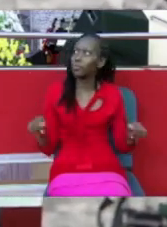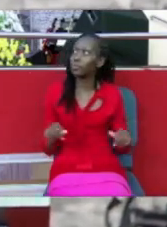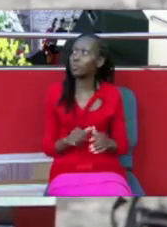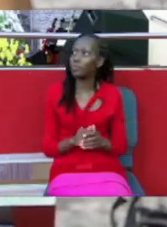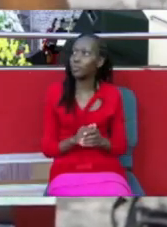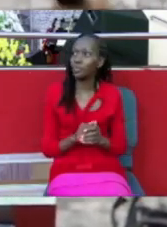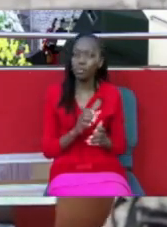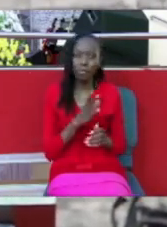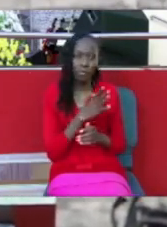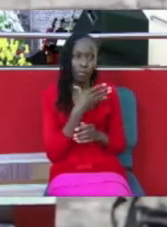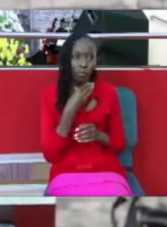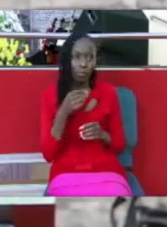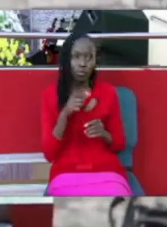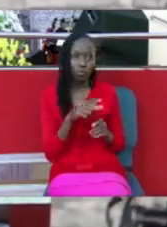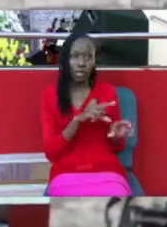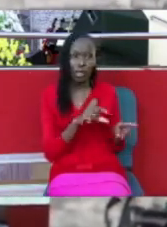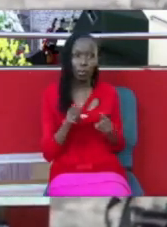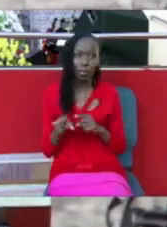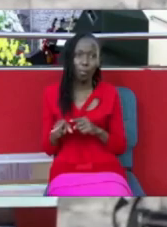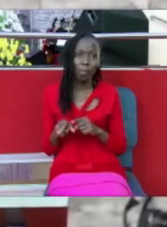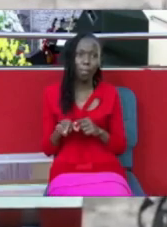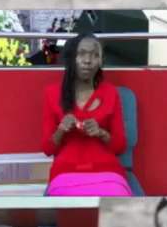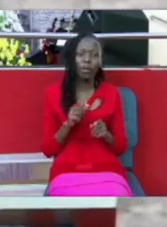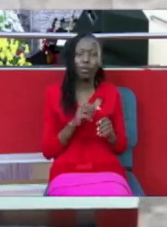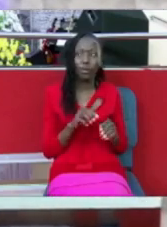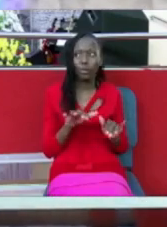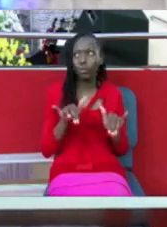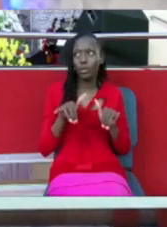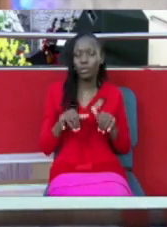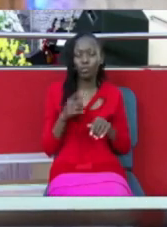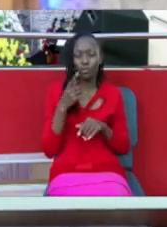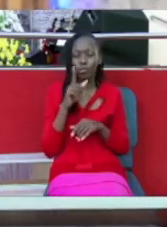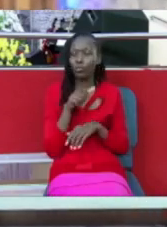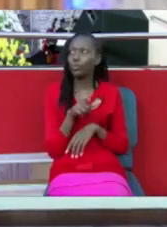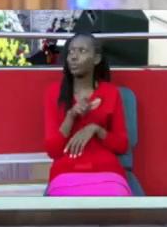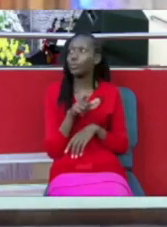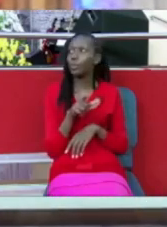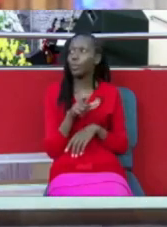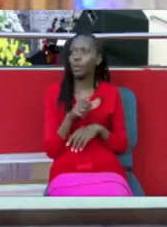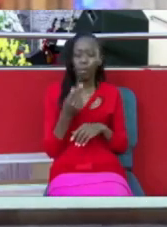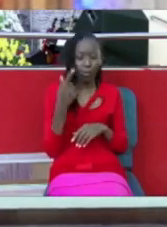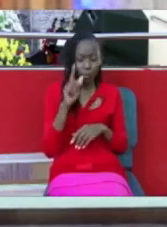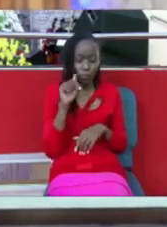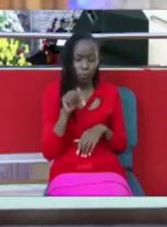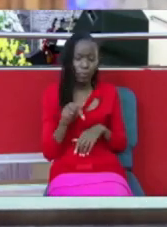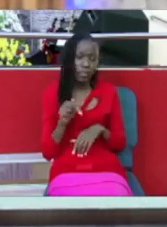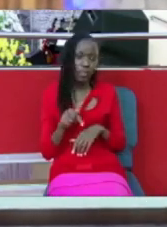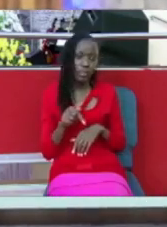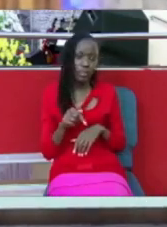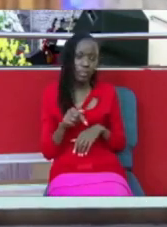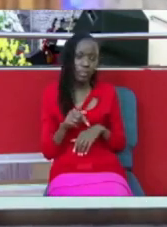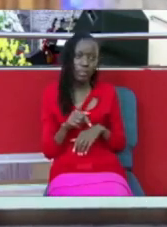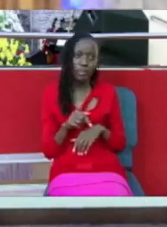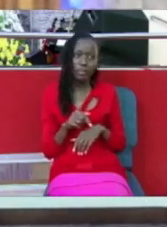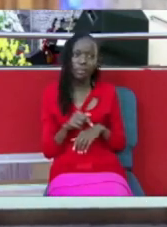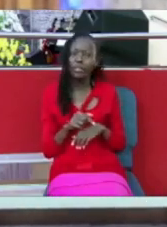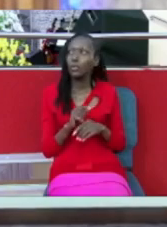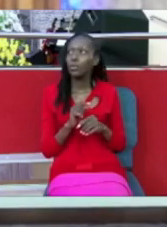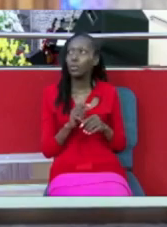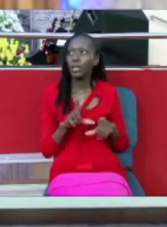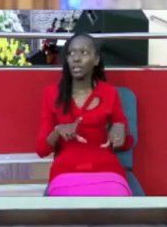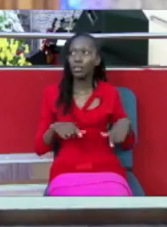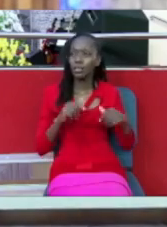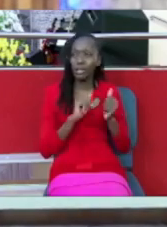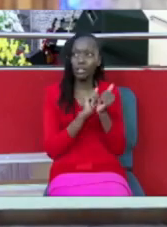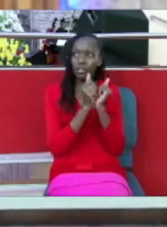you would want to come. We will wait for you. Because today, destinies are changing.